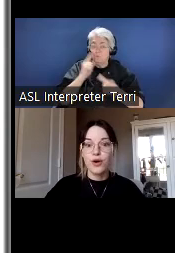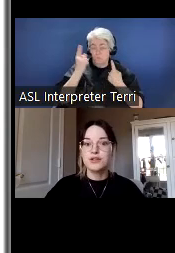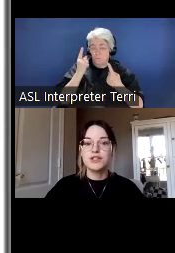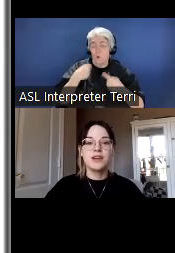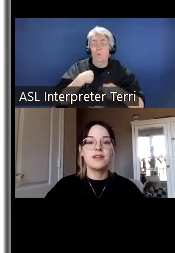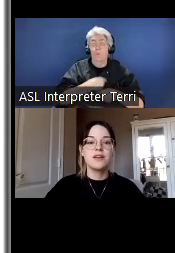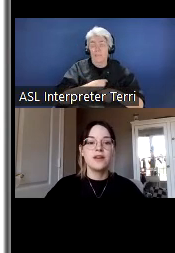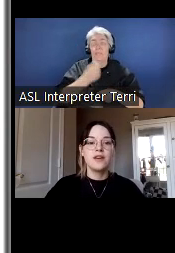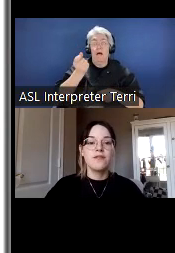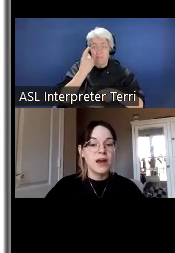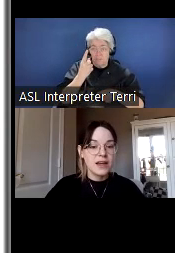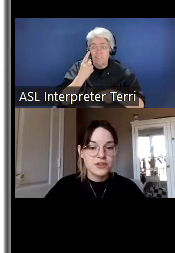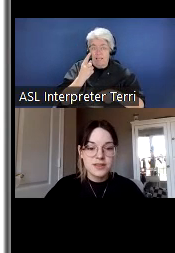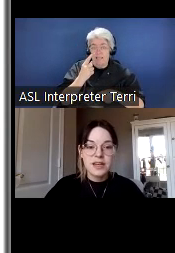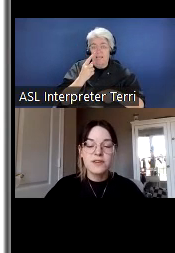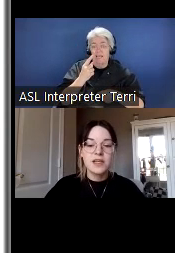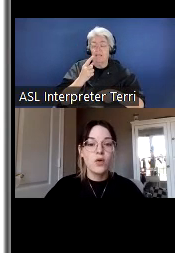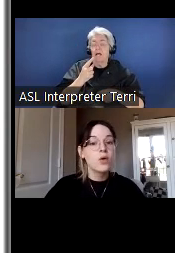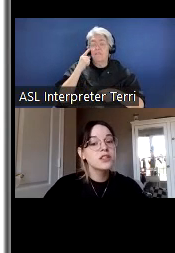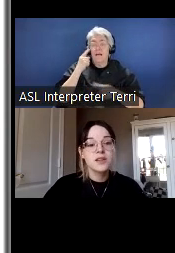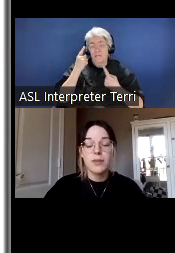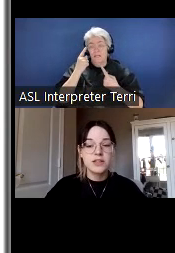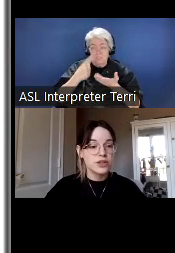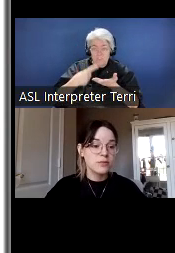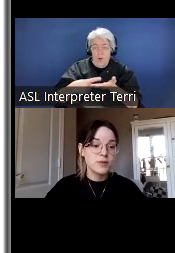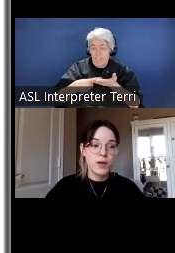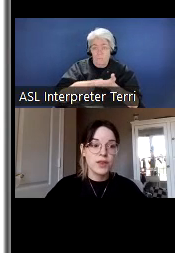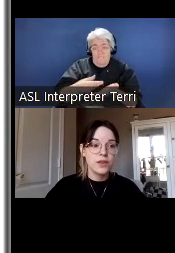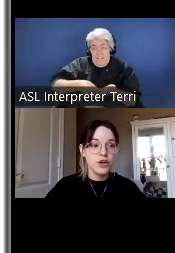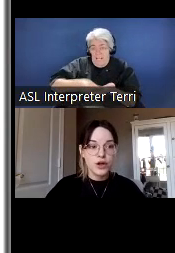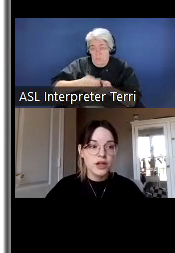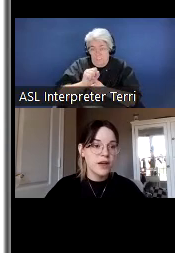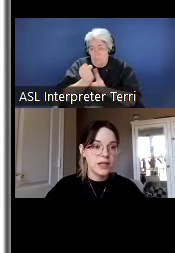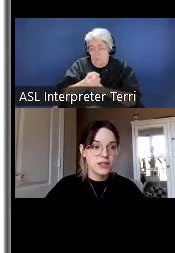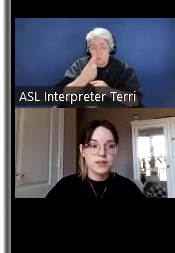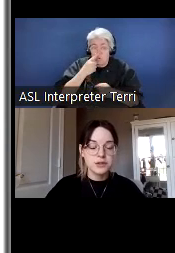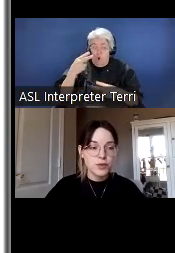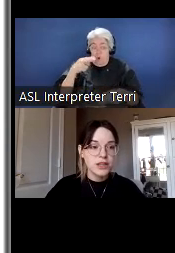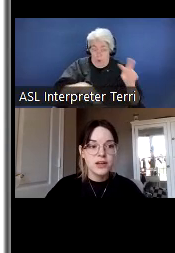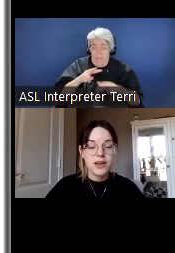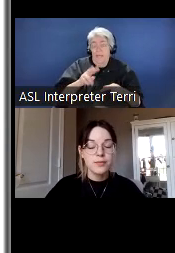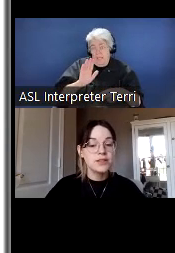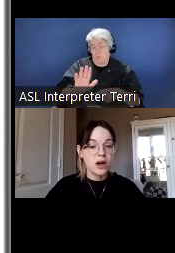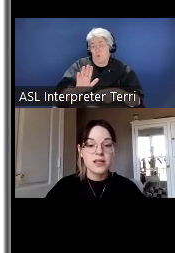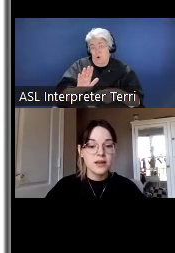that approaching financial safety or just coming to terms with your current financial